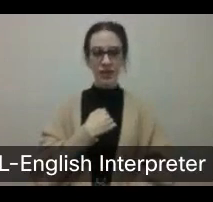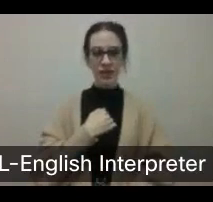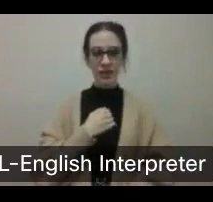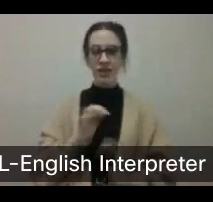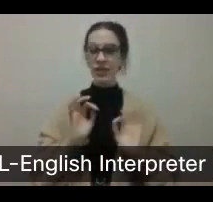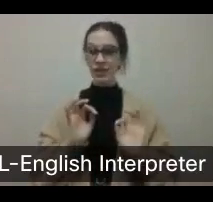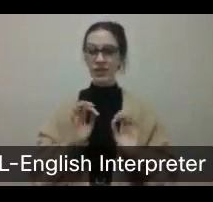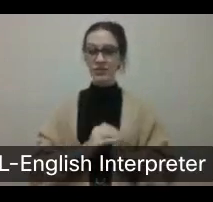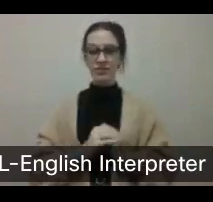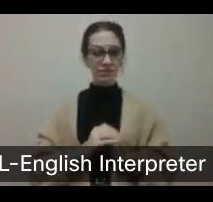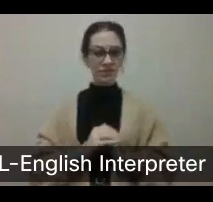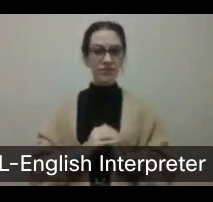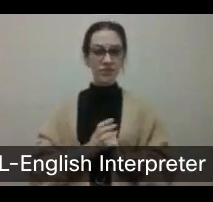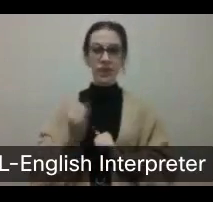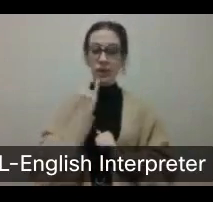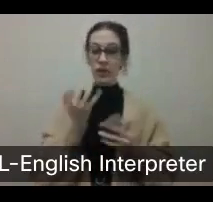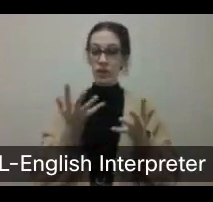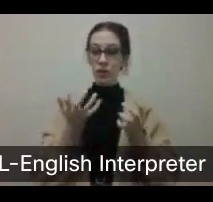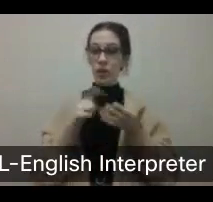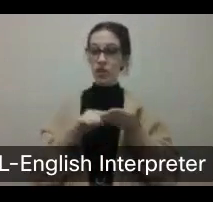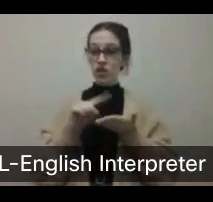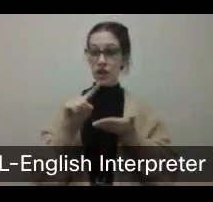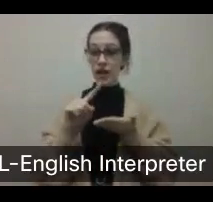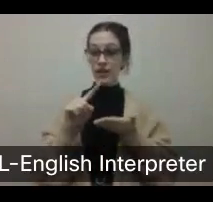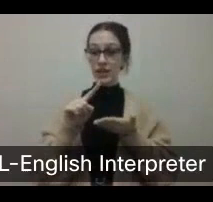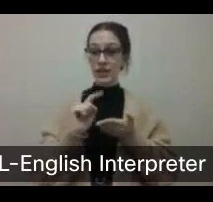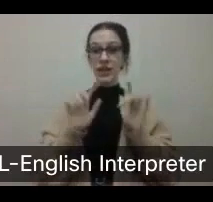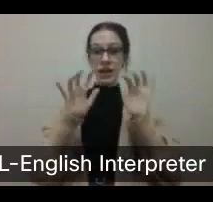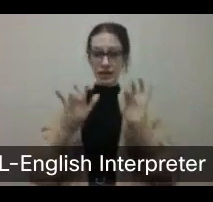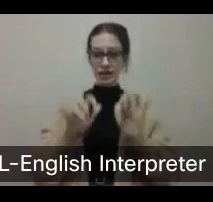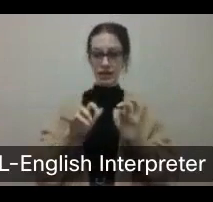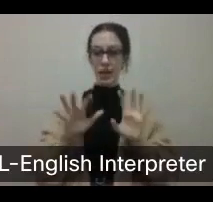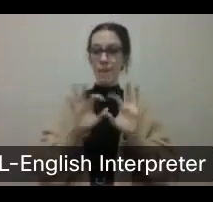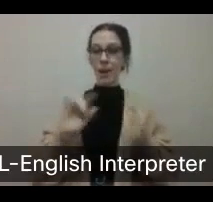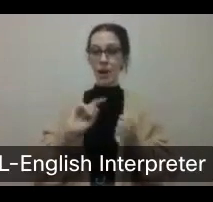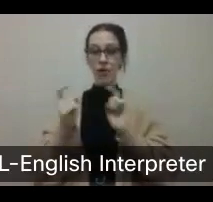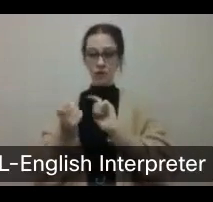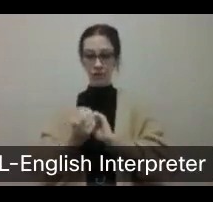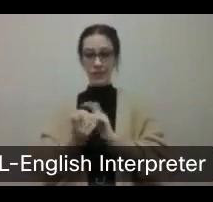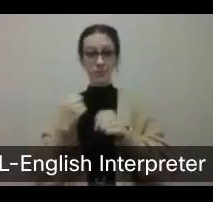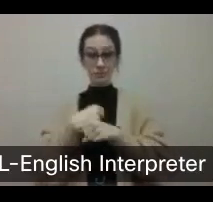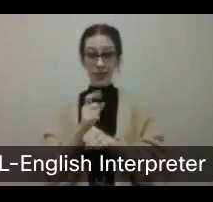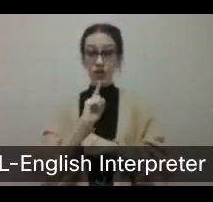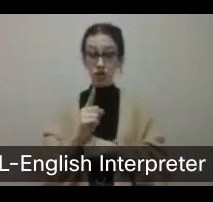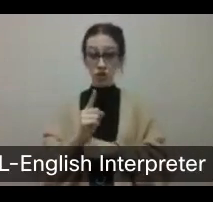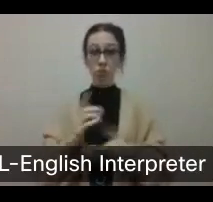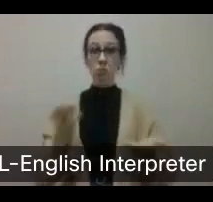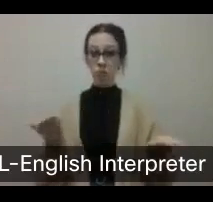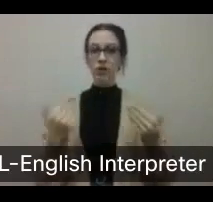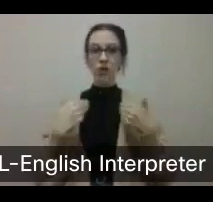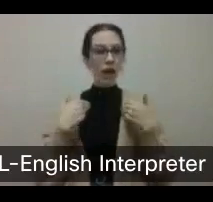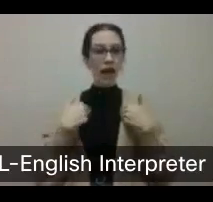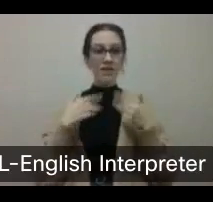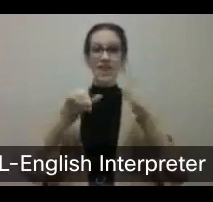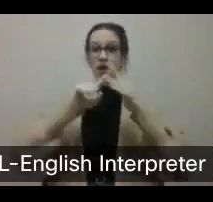So if we wanted to double check our phrase sample to the original, here we have the original at the